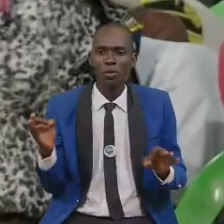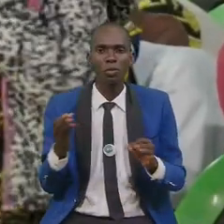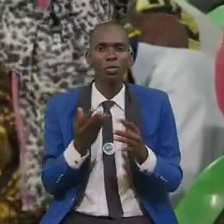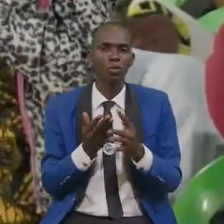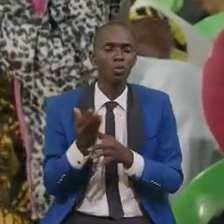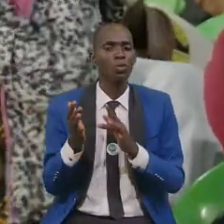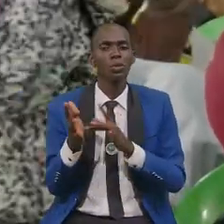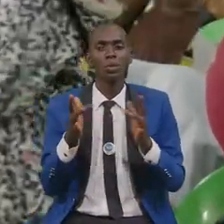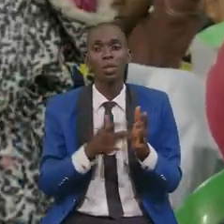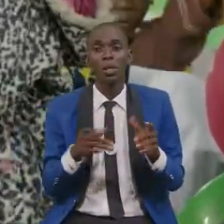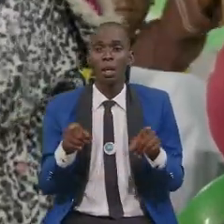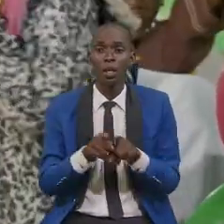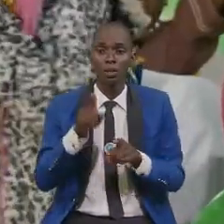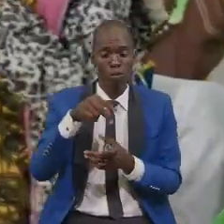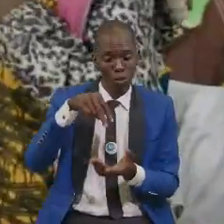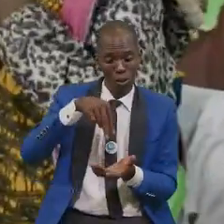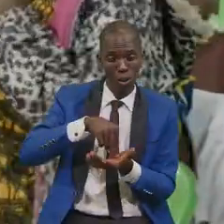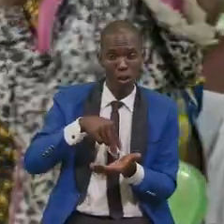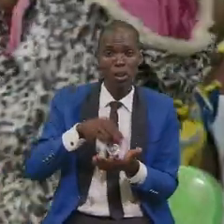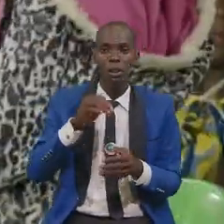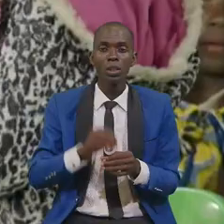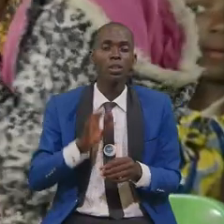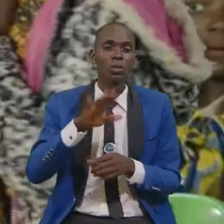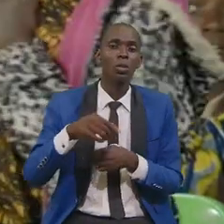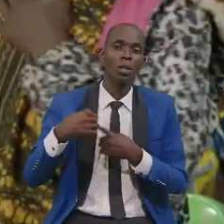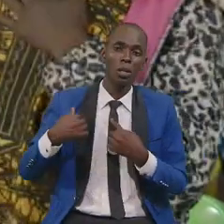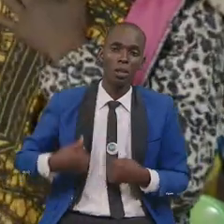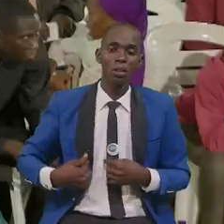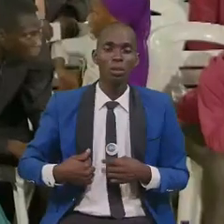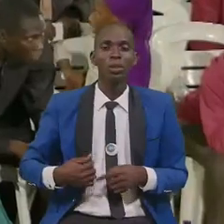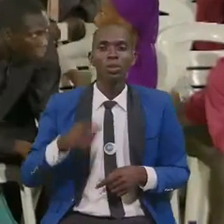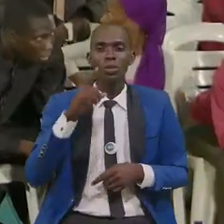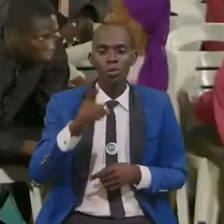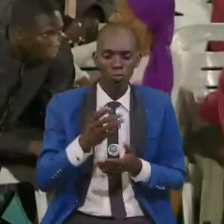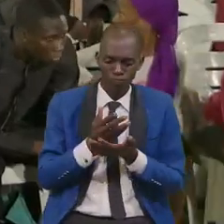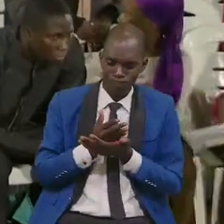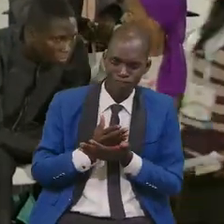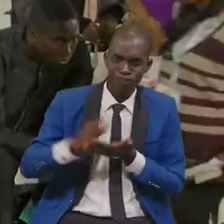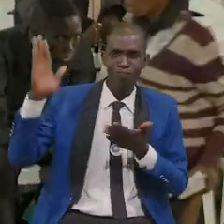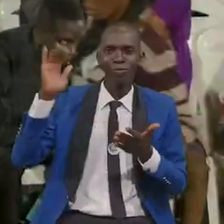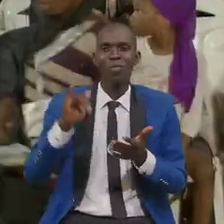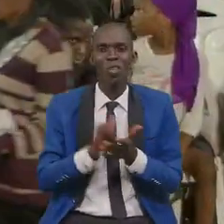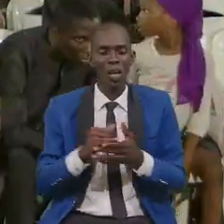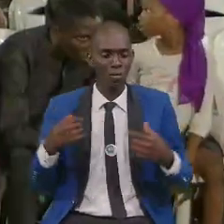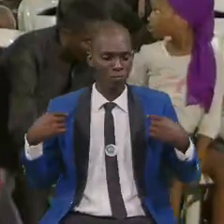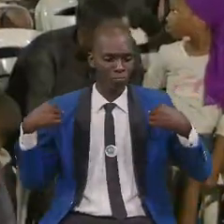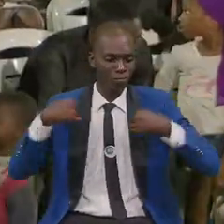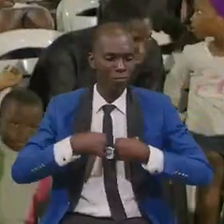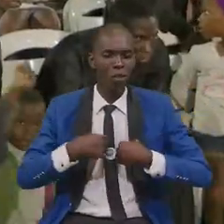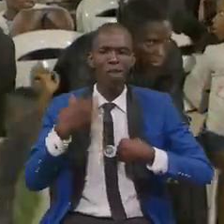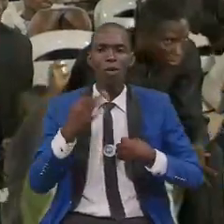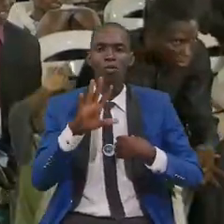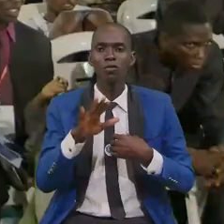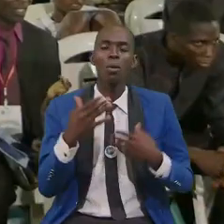And as you stand up, in your heart, you throw away that garment of your past